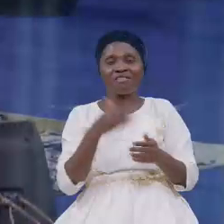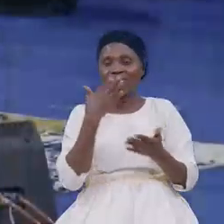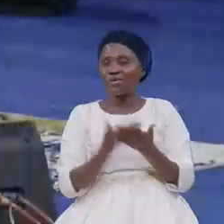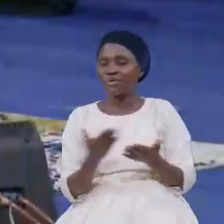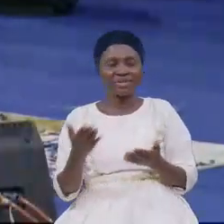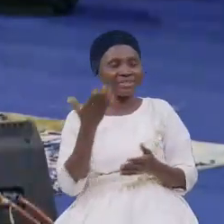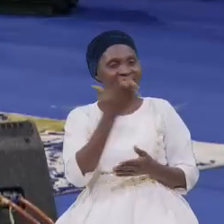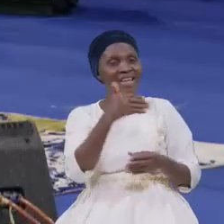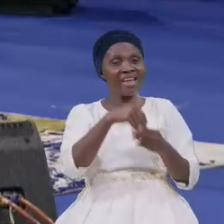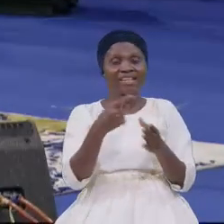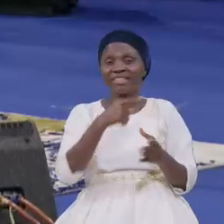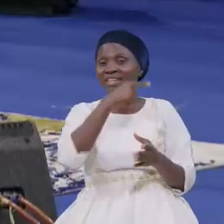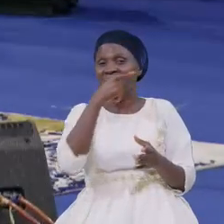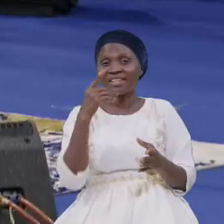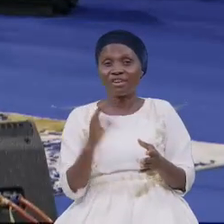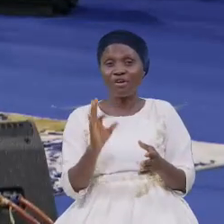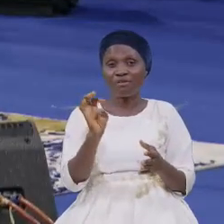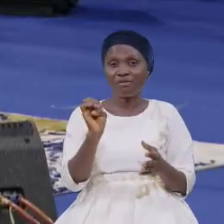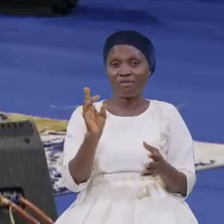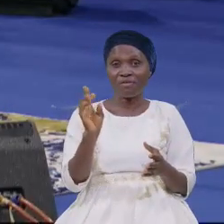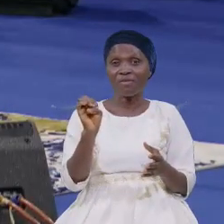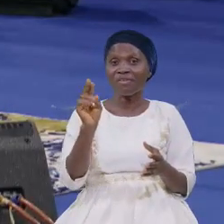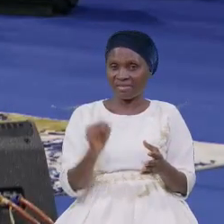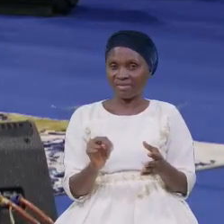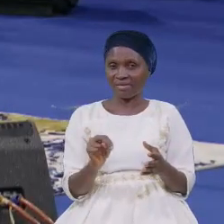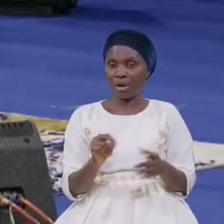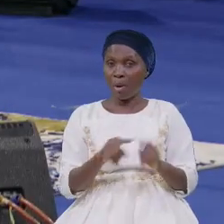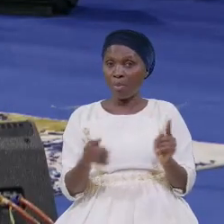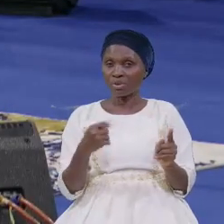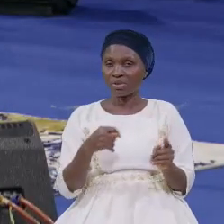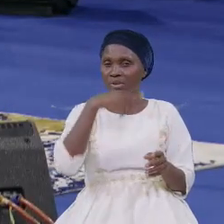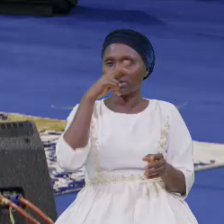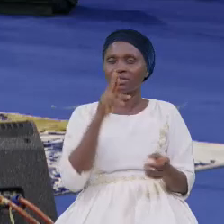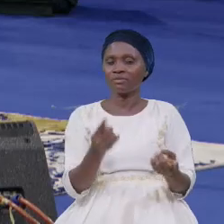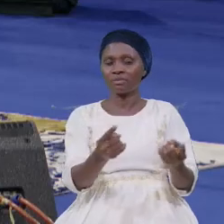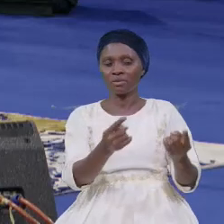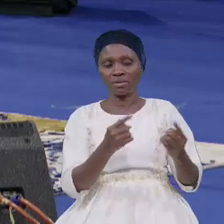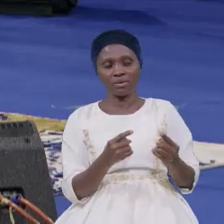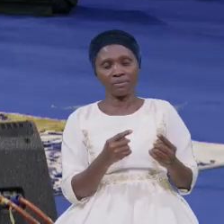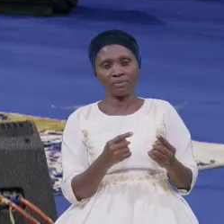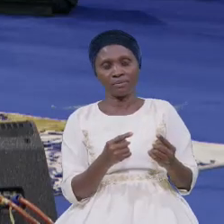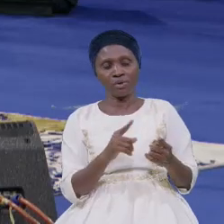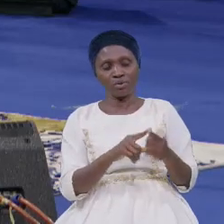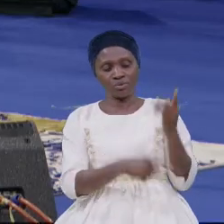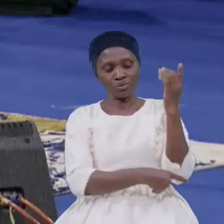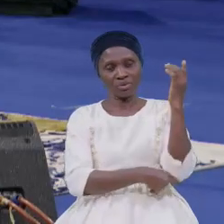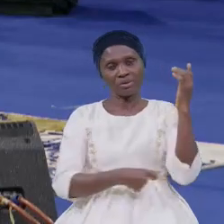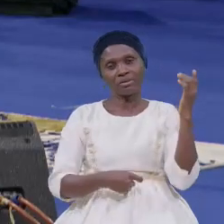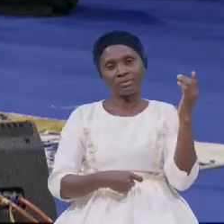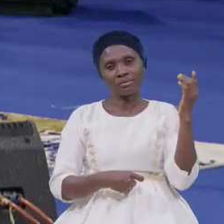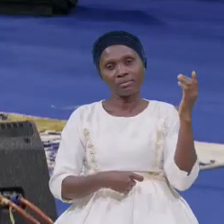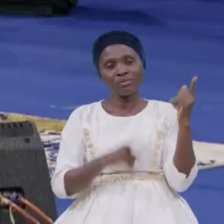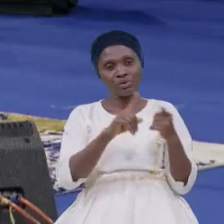Garden of Eden. The thief came to steal, to